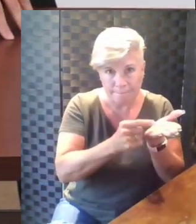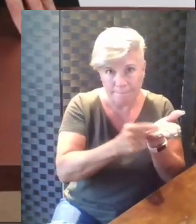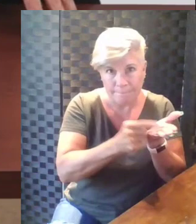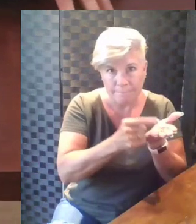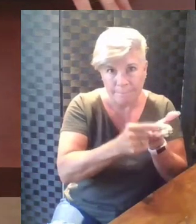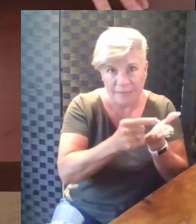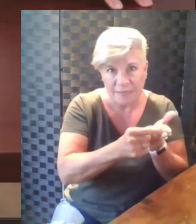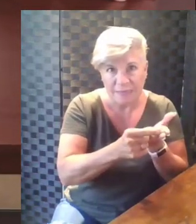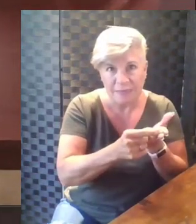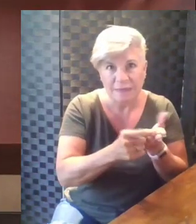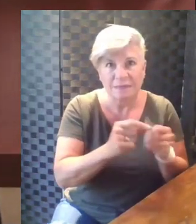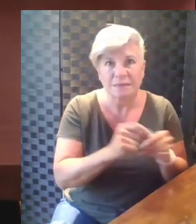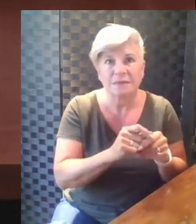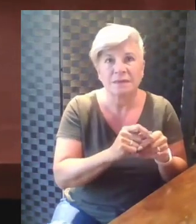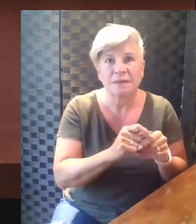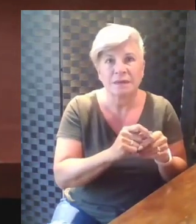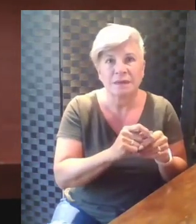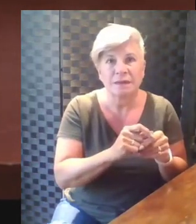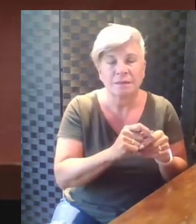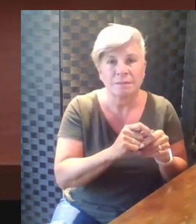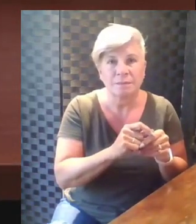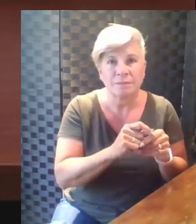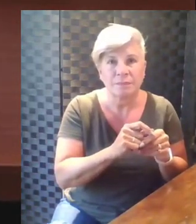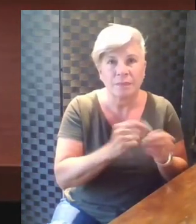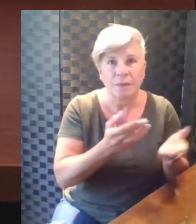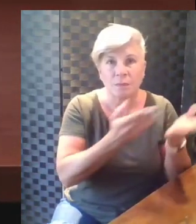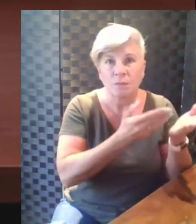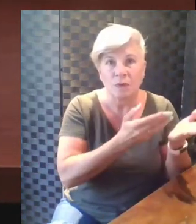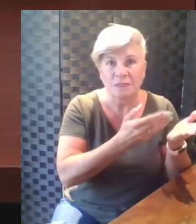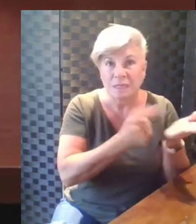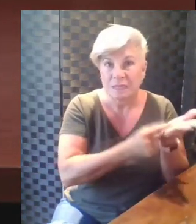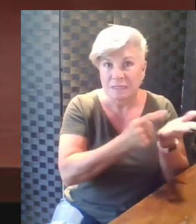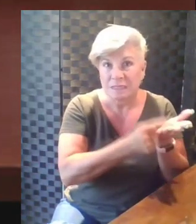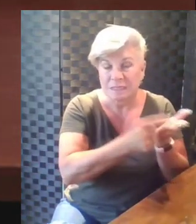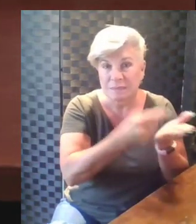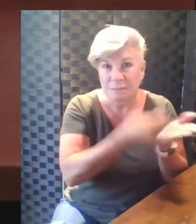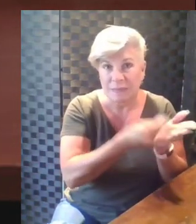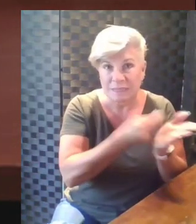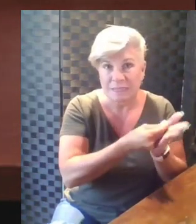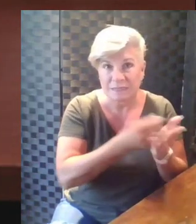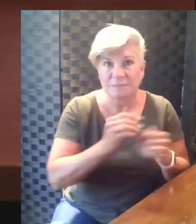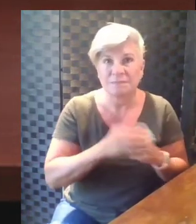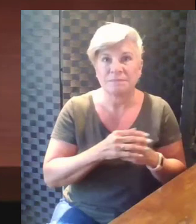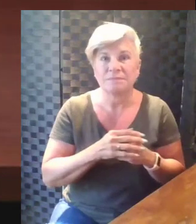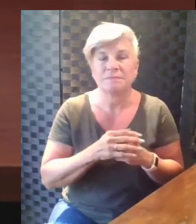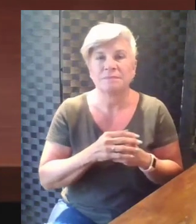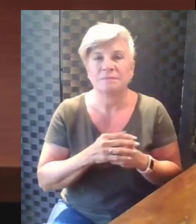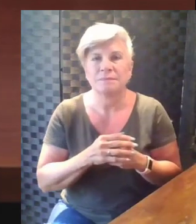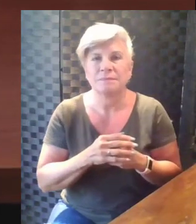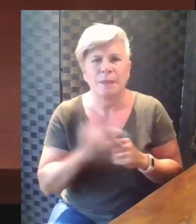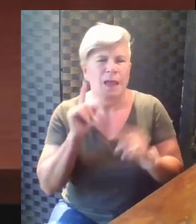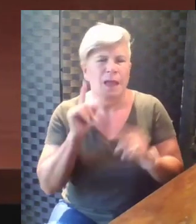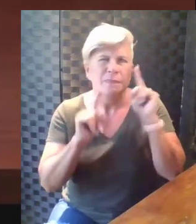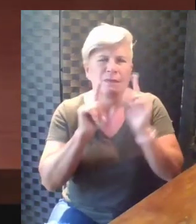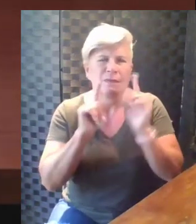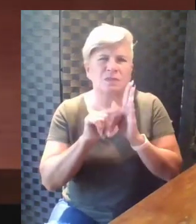use for crafting, and I brought some coins, some pennies and a dime. So I want you to think